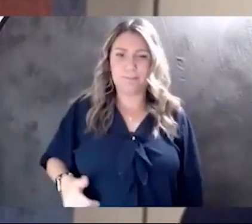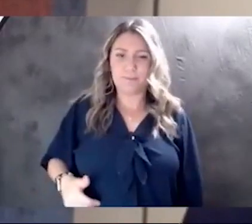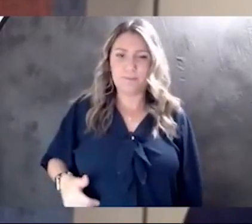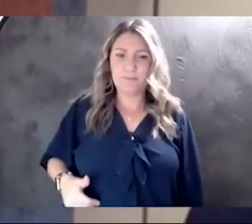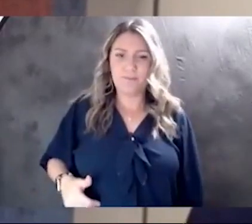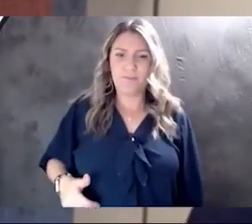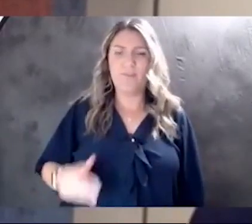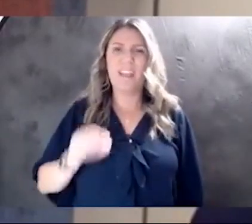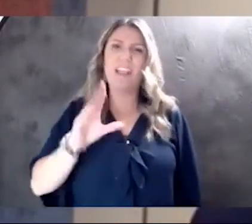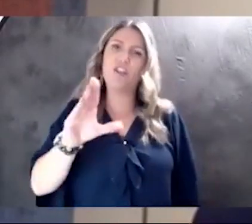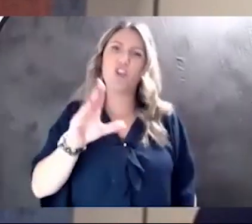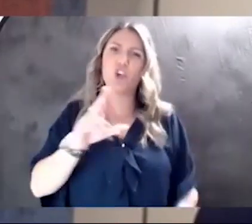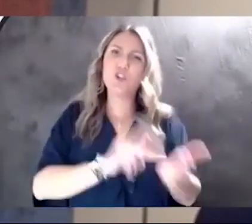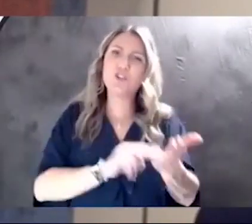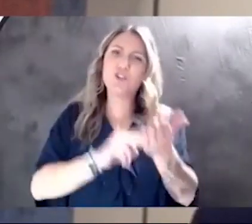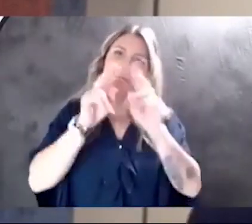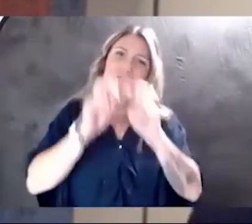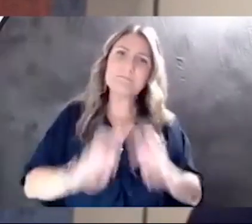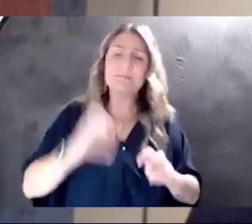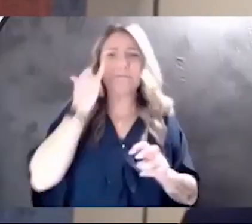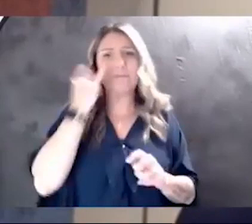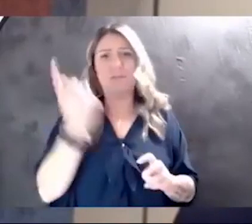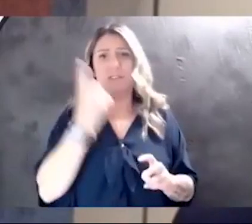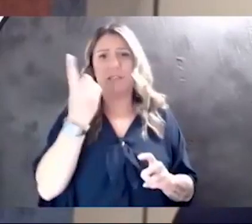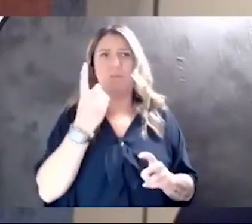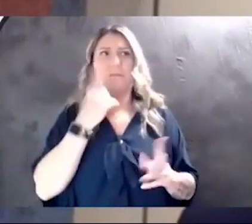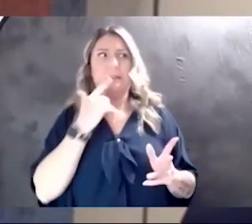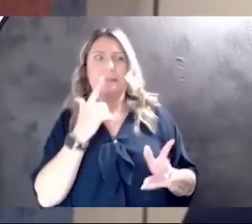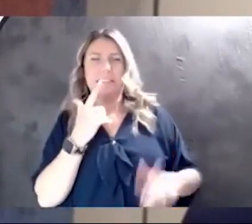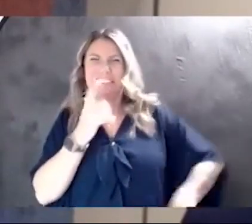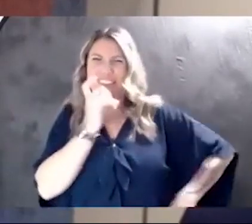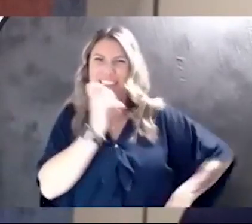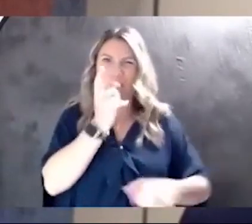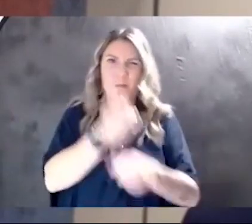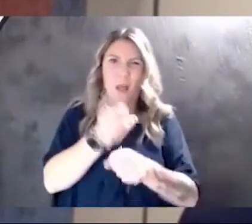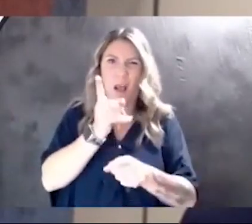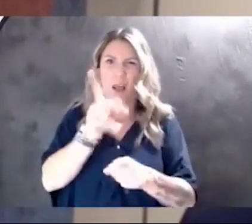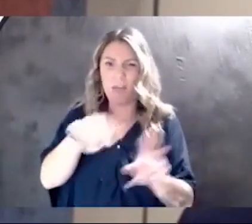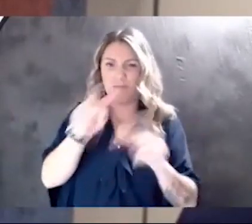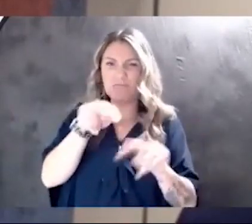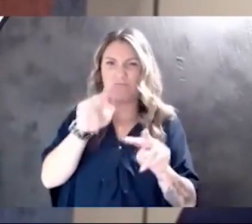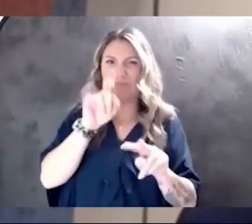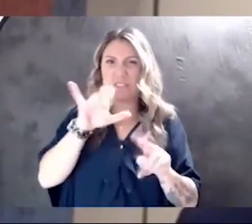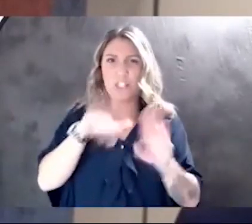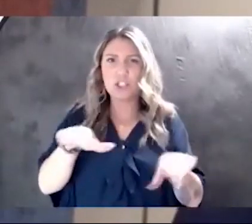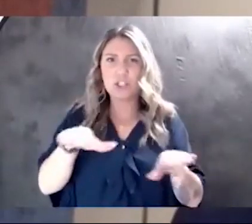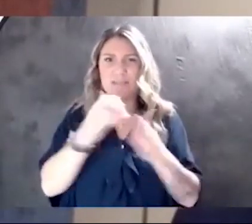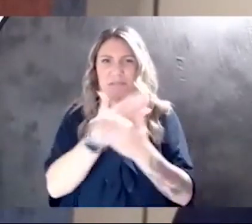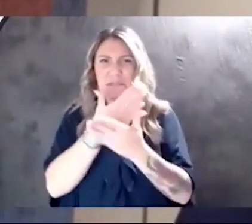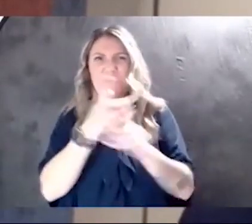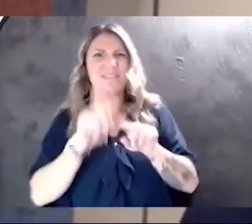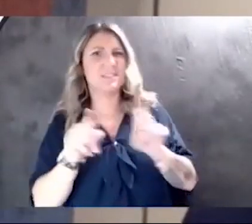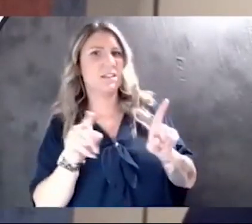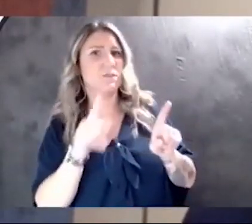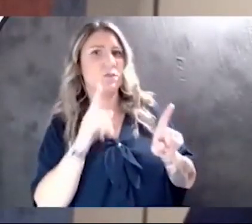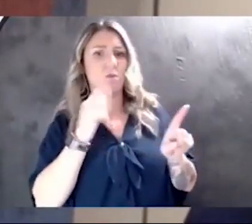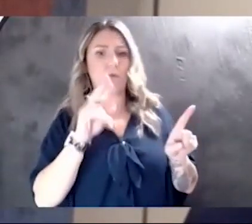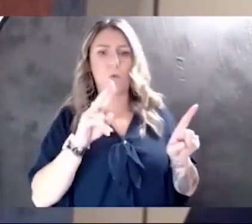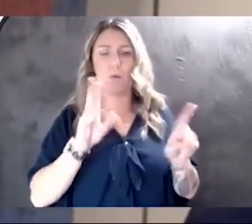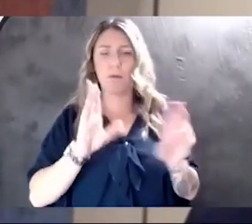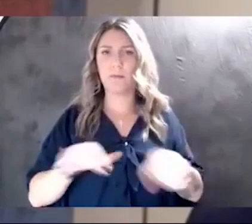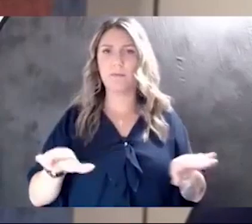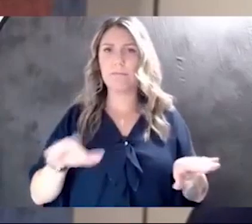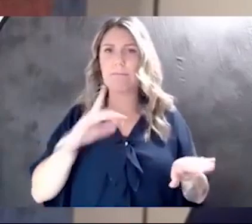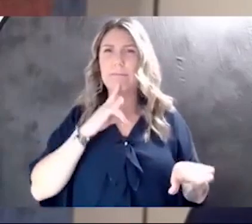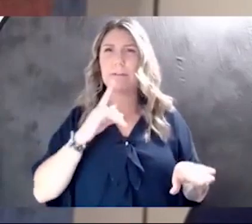their nursing assessment. And if something is off for this child, if it's something that's new or different, or just the child is just telling us they